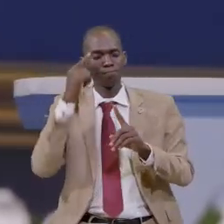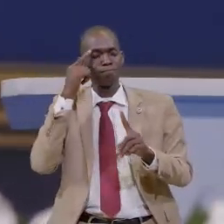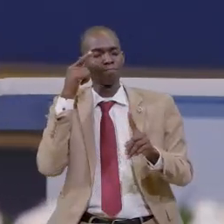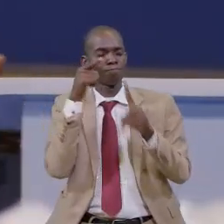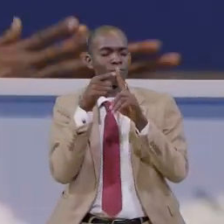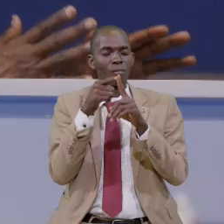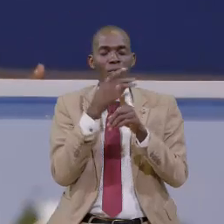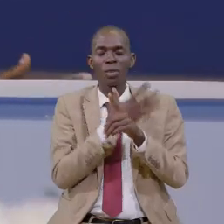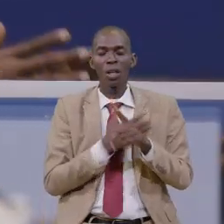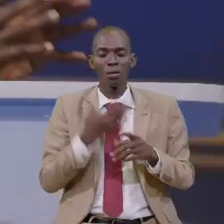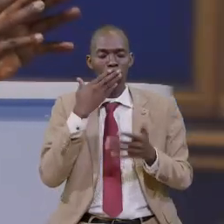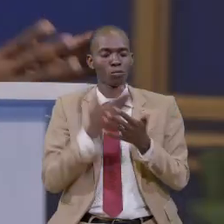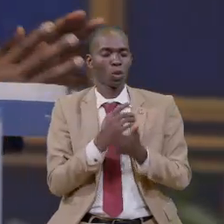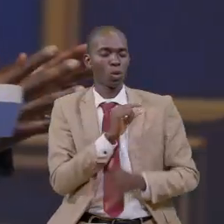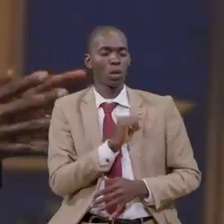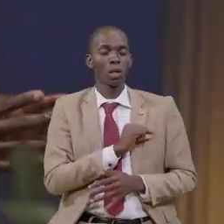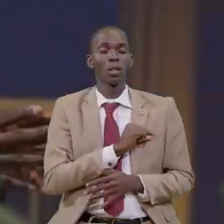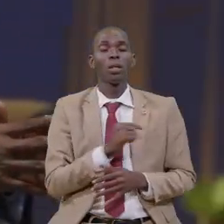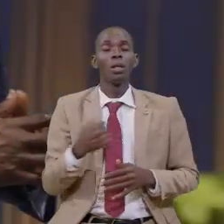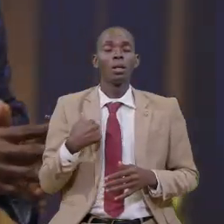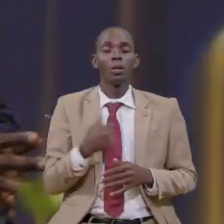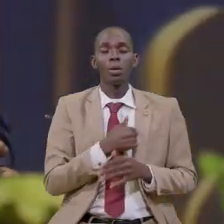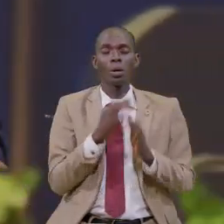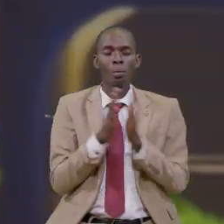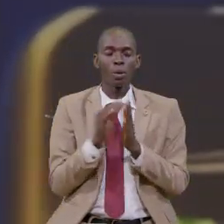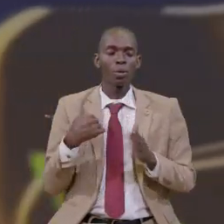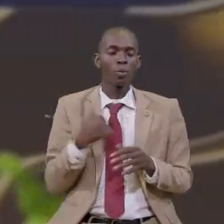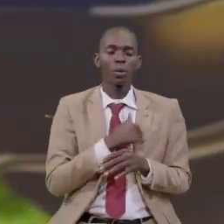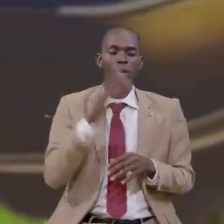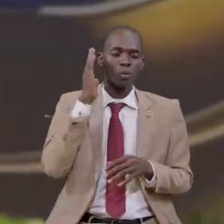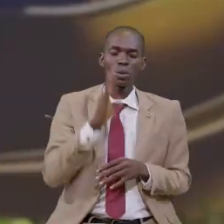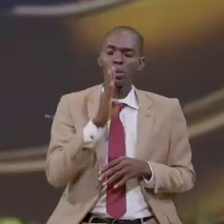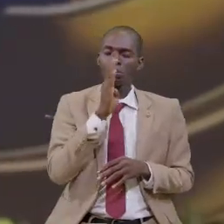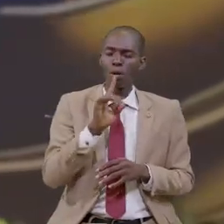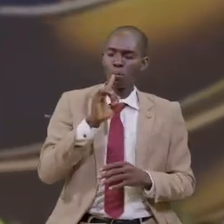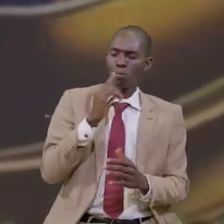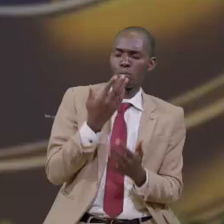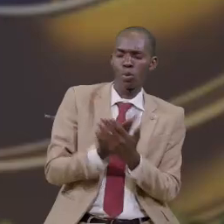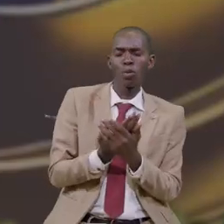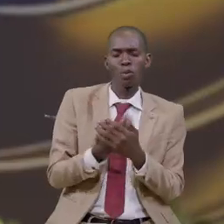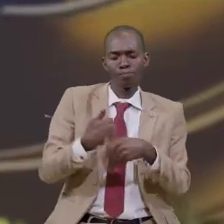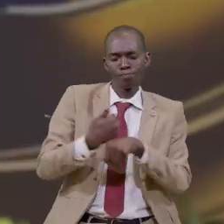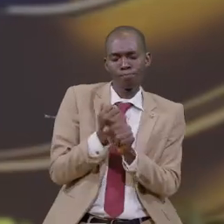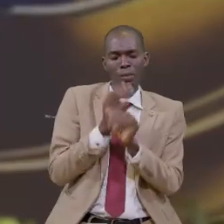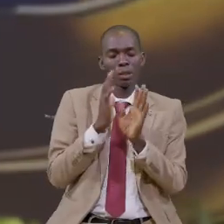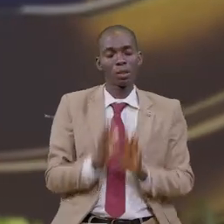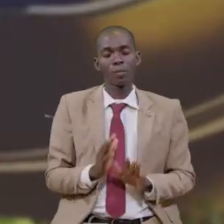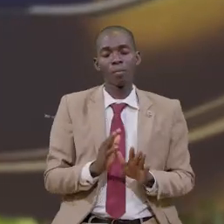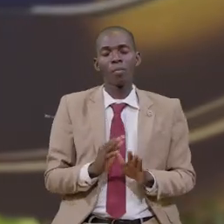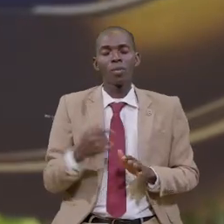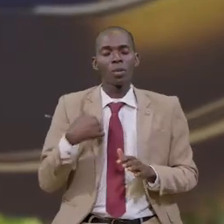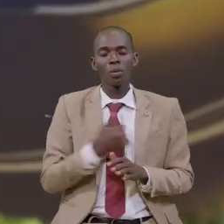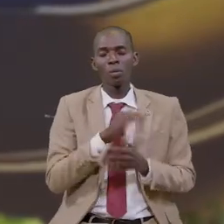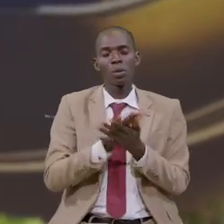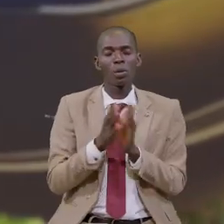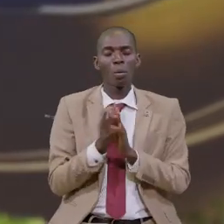we'll become proof producers. And we'll become people that bring all our resources,